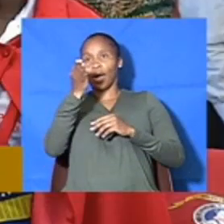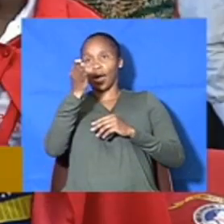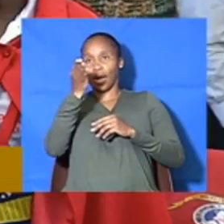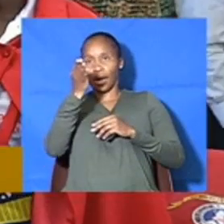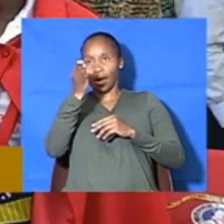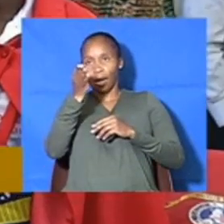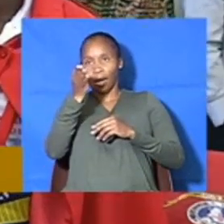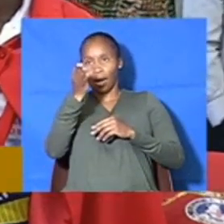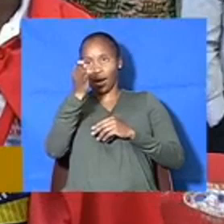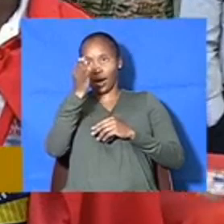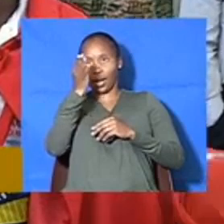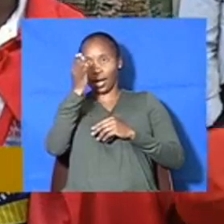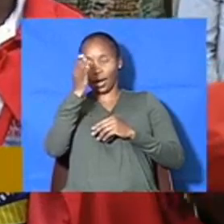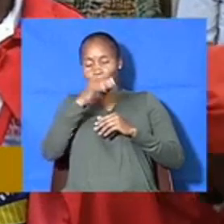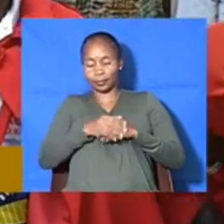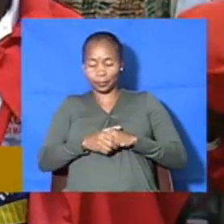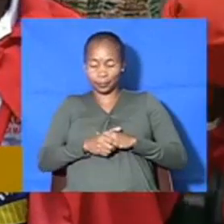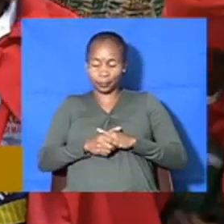local.